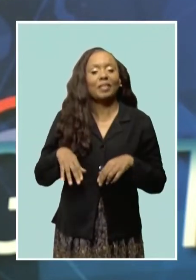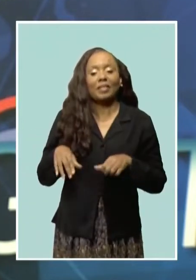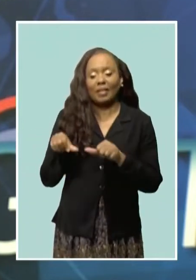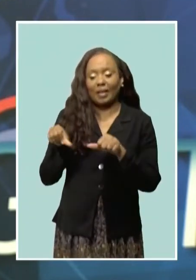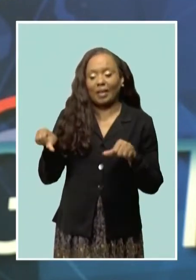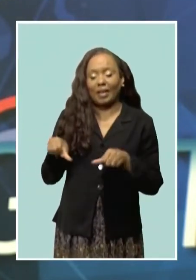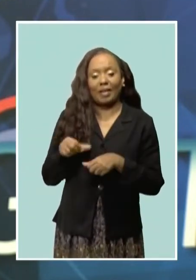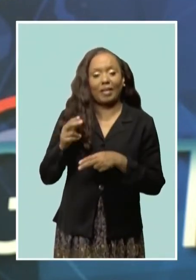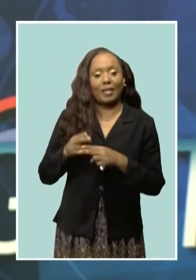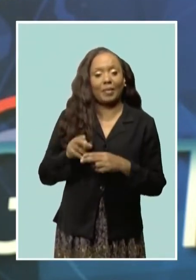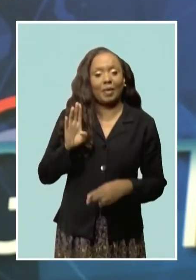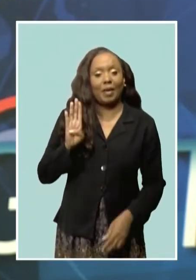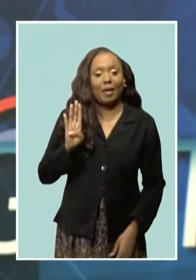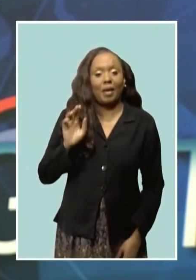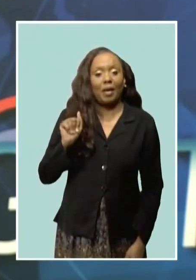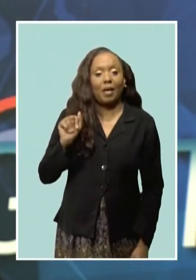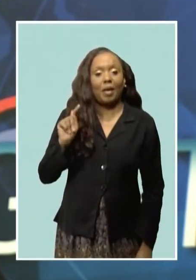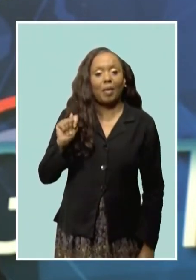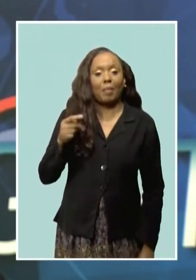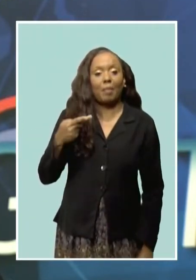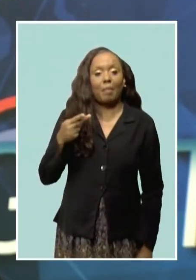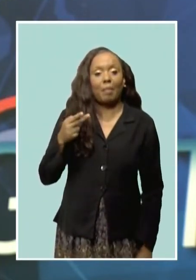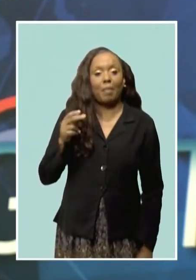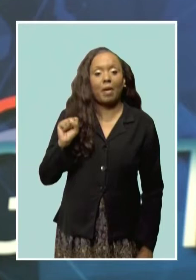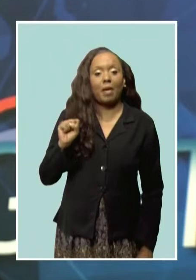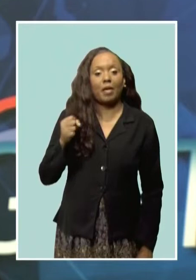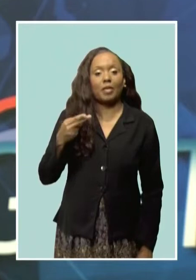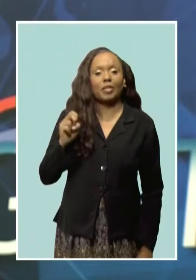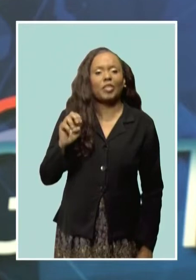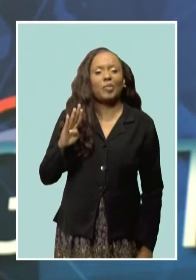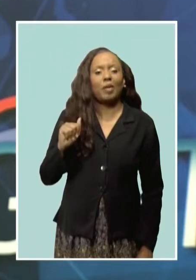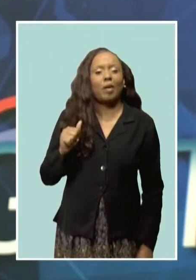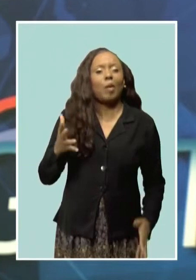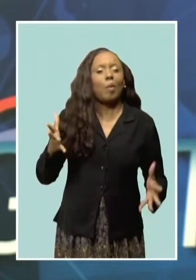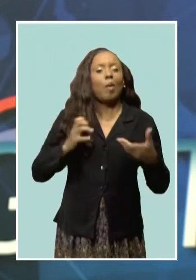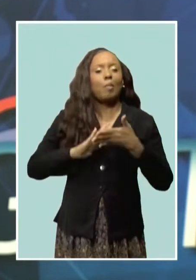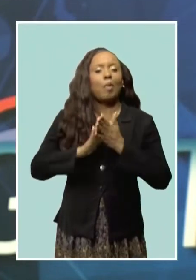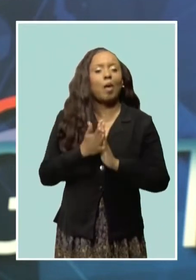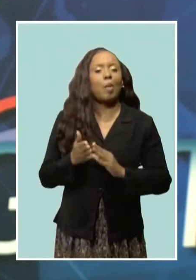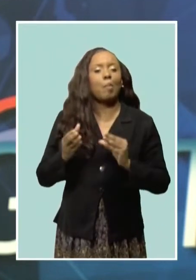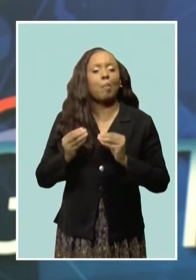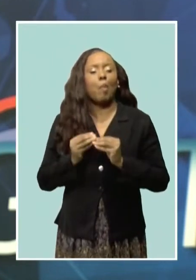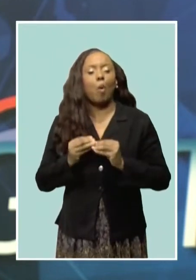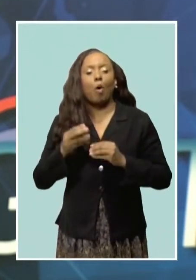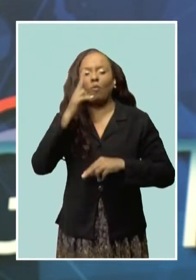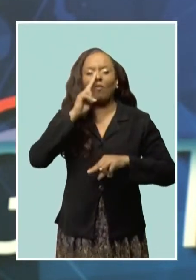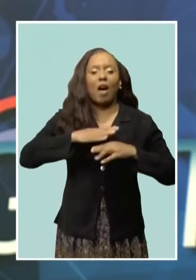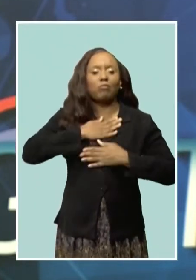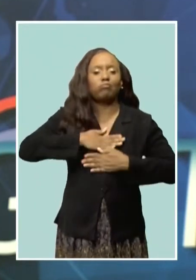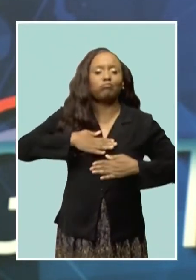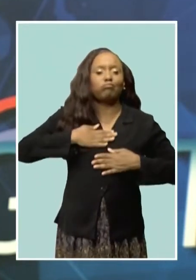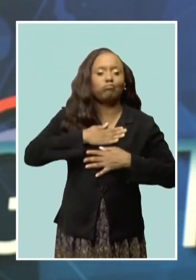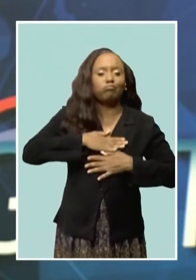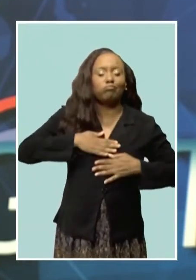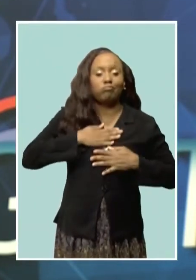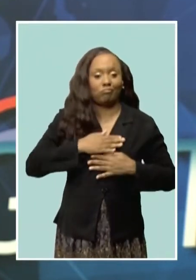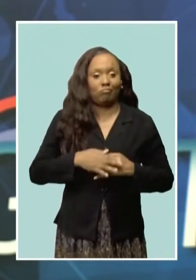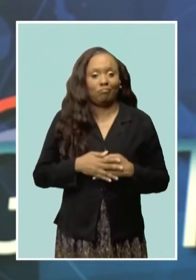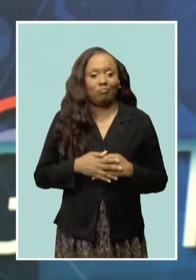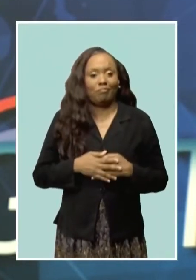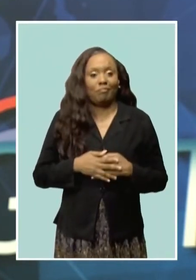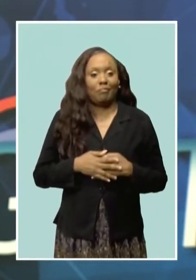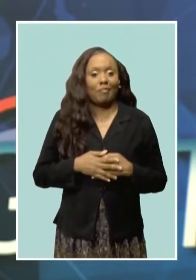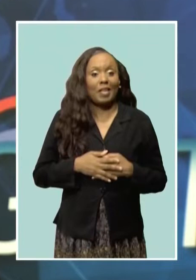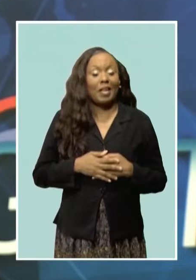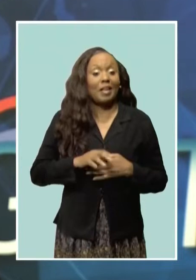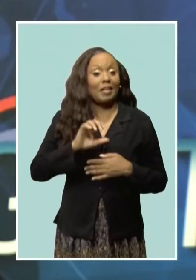become the entertainment capital of the East was enhanced when the 2023 Barbados Food and Rum Festival popped up in the community